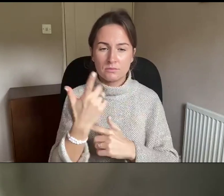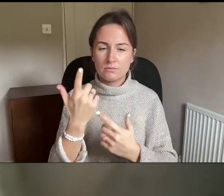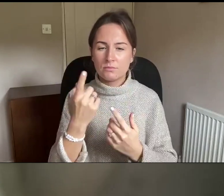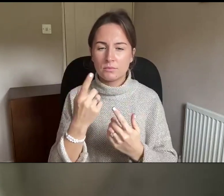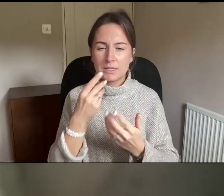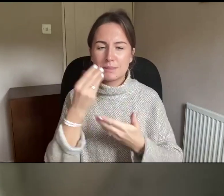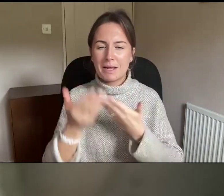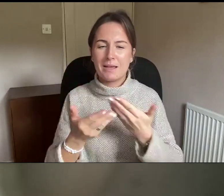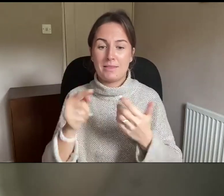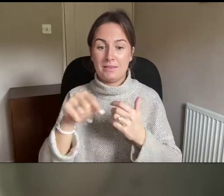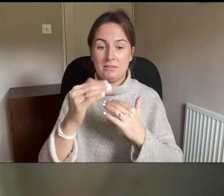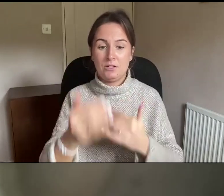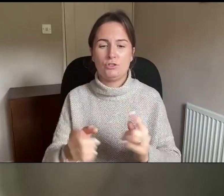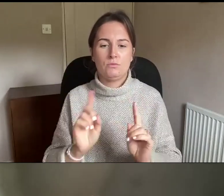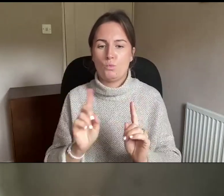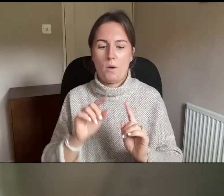work.